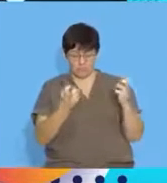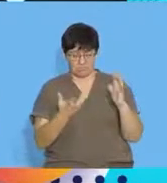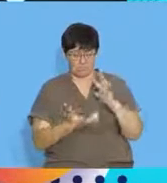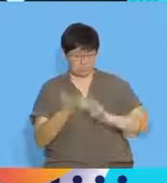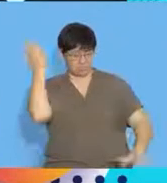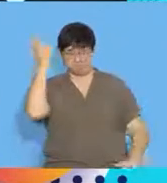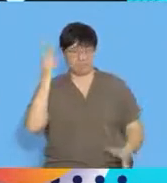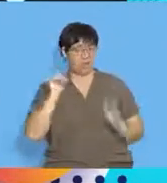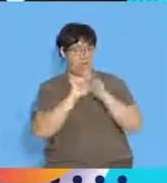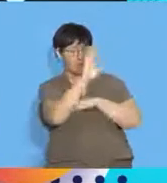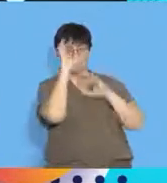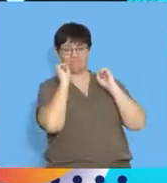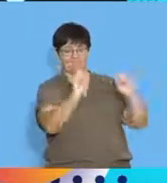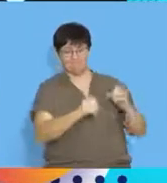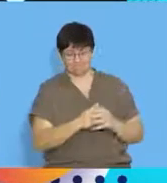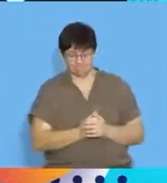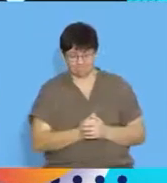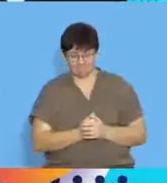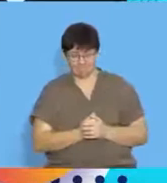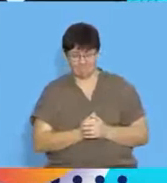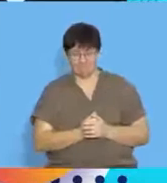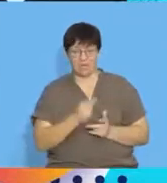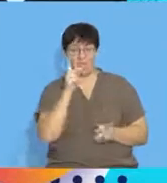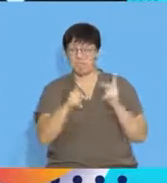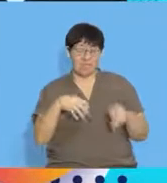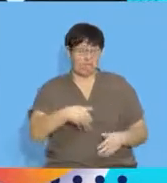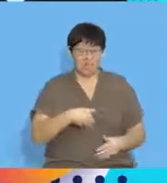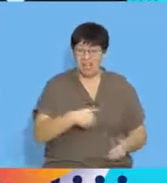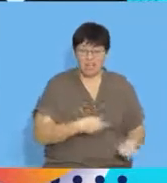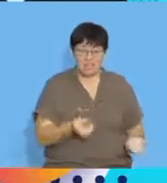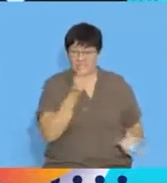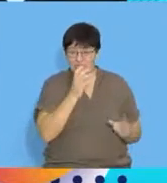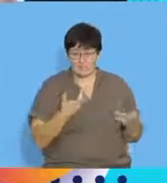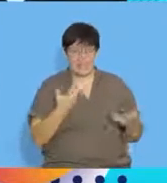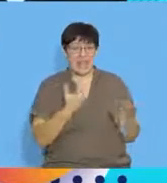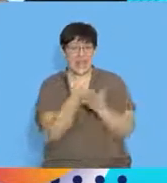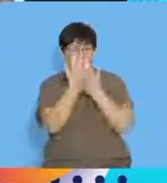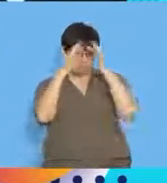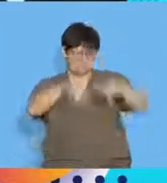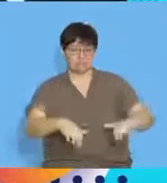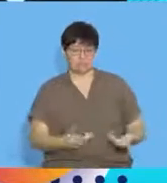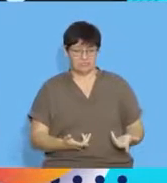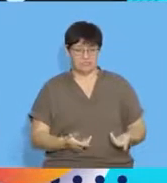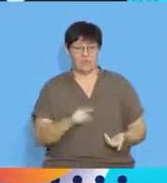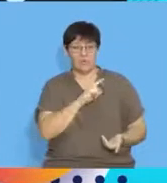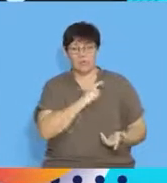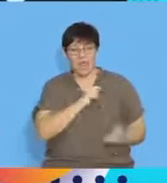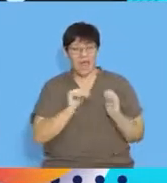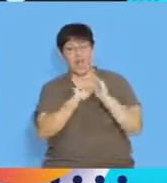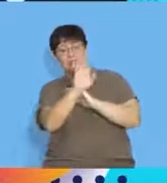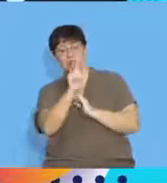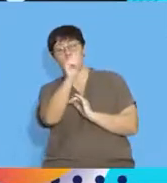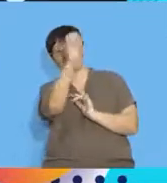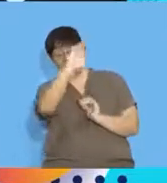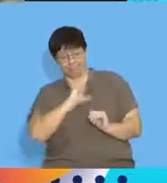by, right, this fungus. The people starved, right, the economy collapsed because they didn't have any money. So